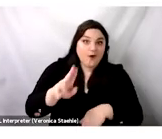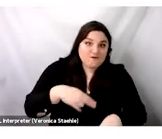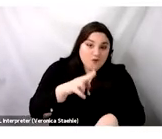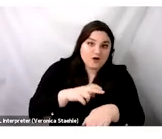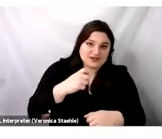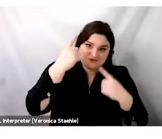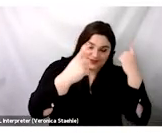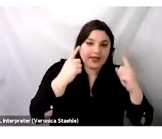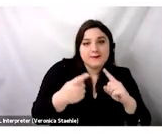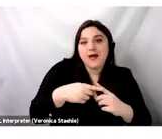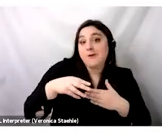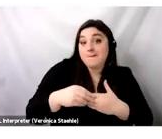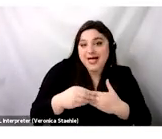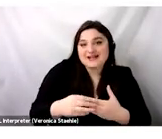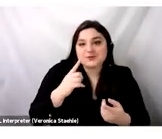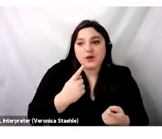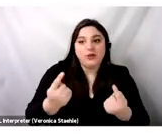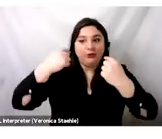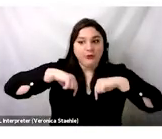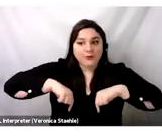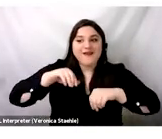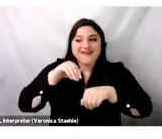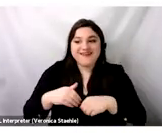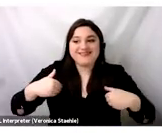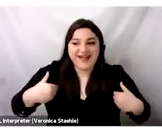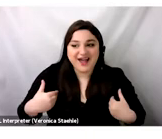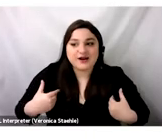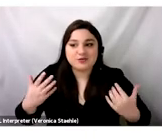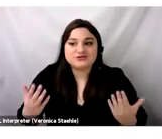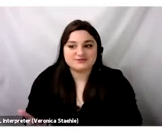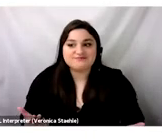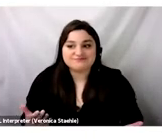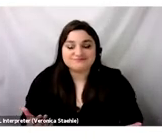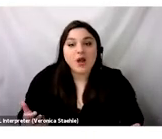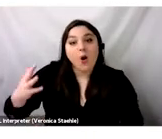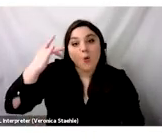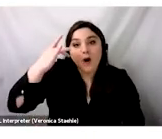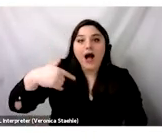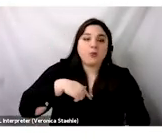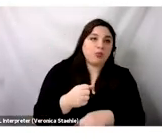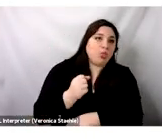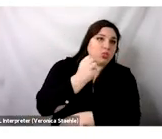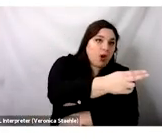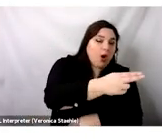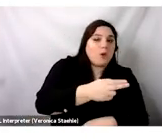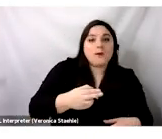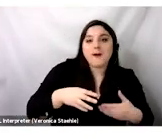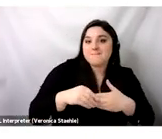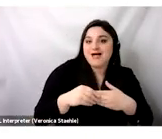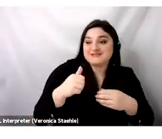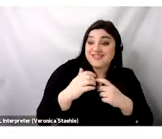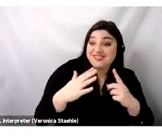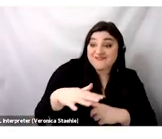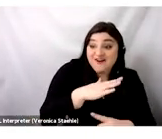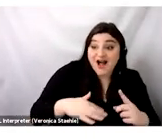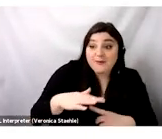it's a no-brainer, right? We put microplastics into the environment, and critters like fish, they think that it's